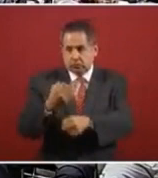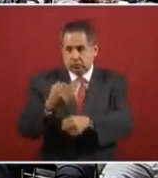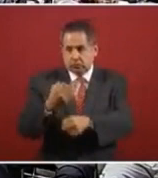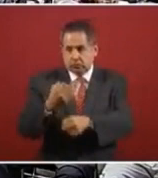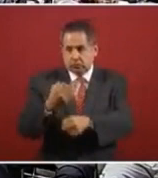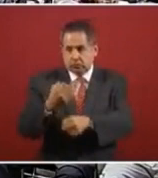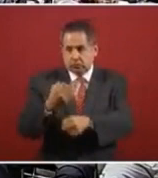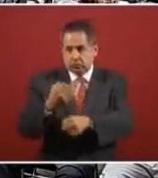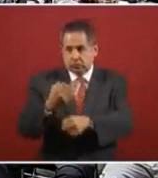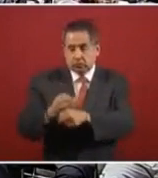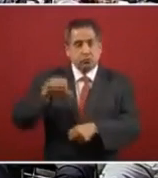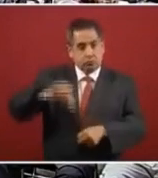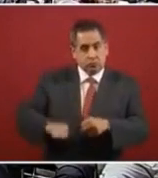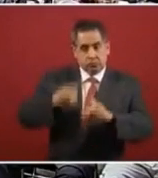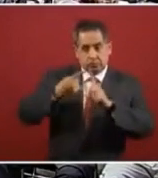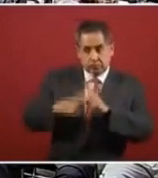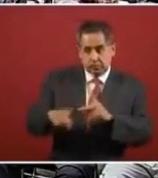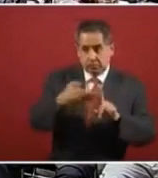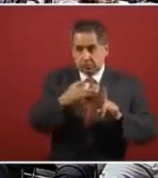initiated